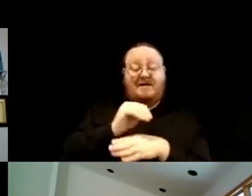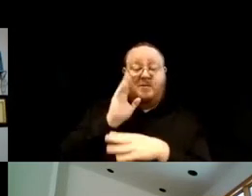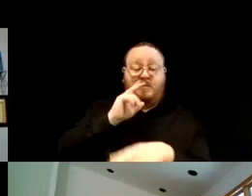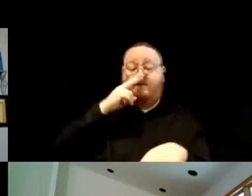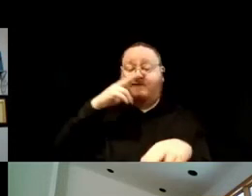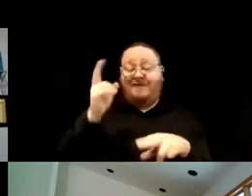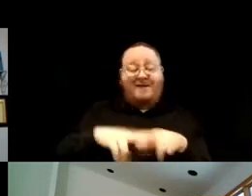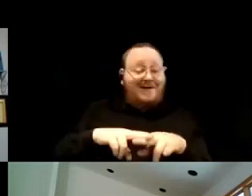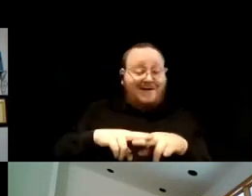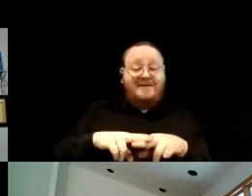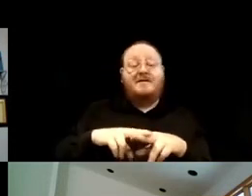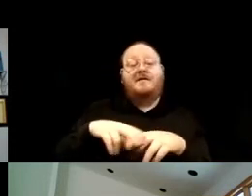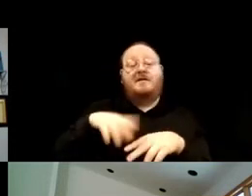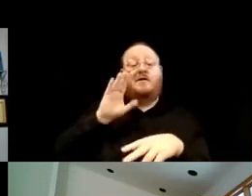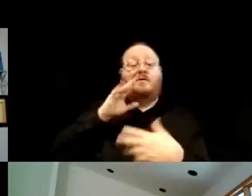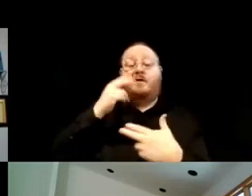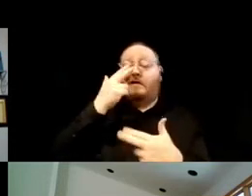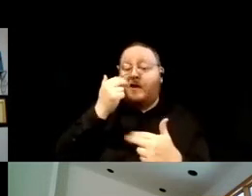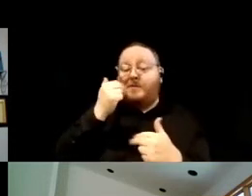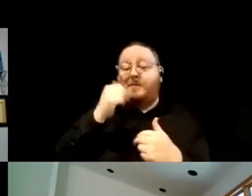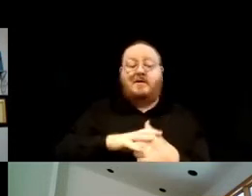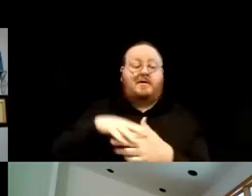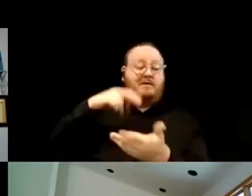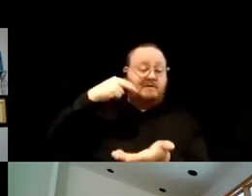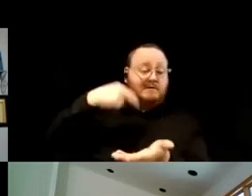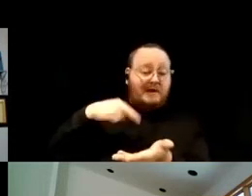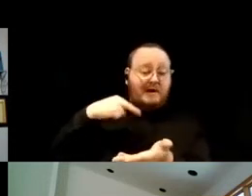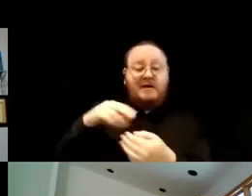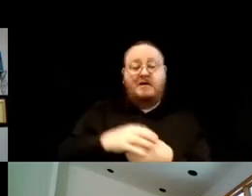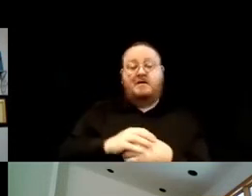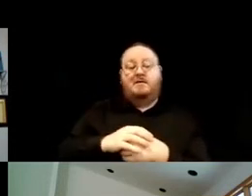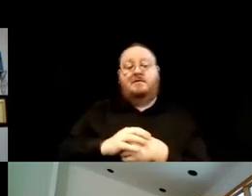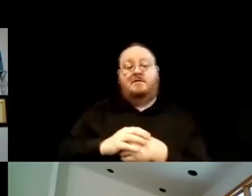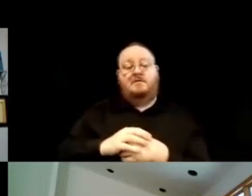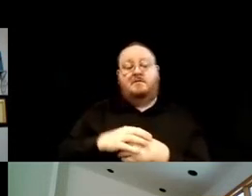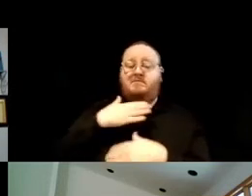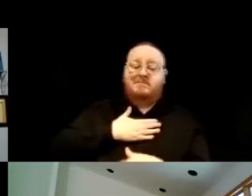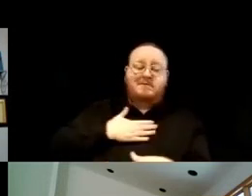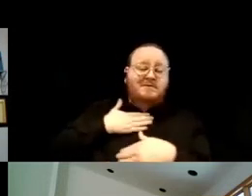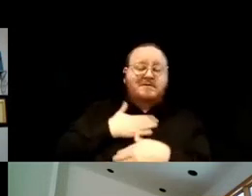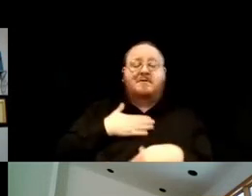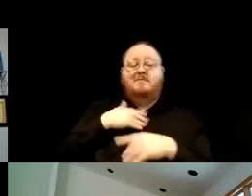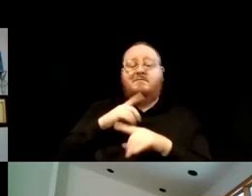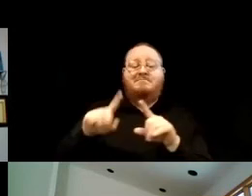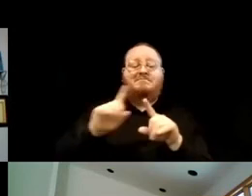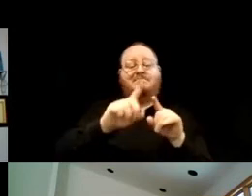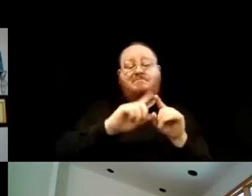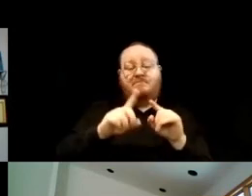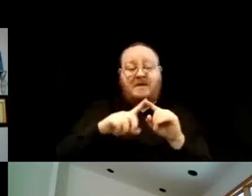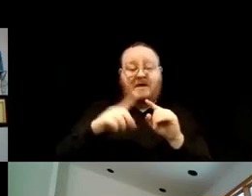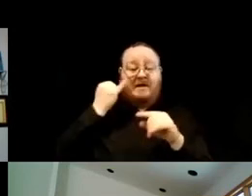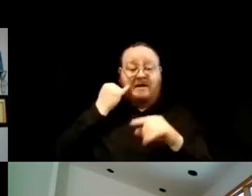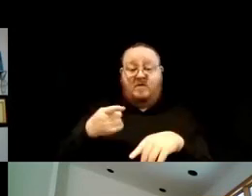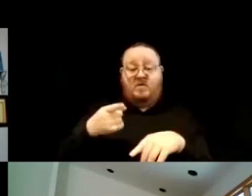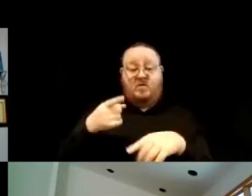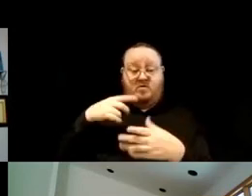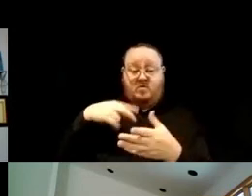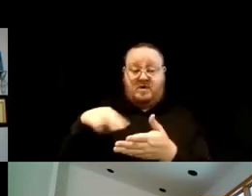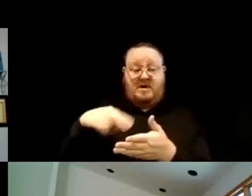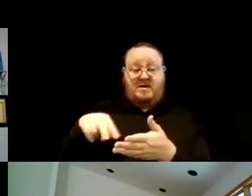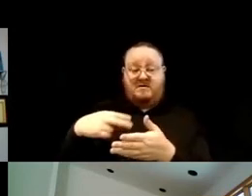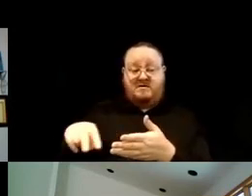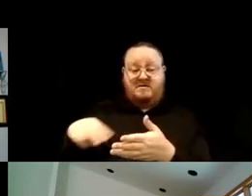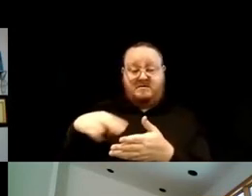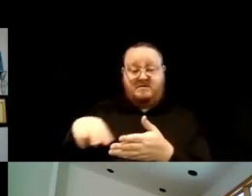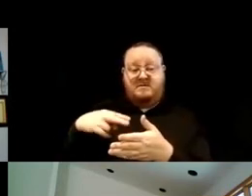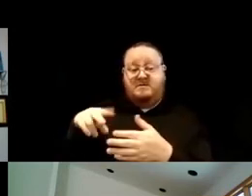have comedy acts and dances and musical entertainment. If you've never danced in a